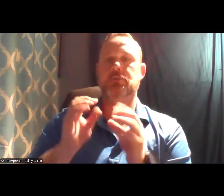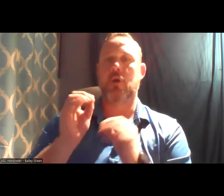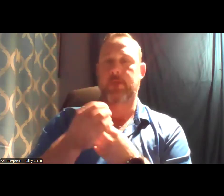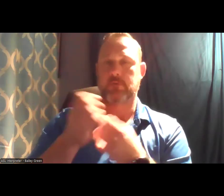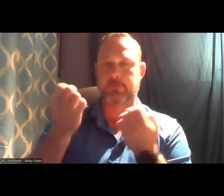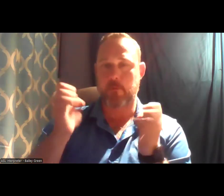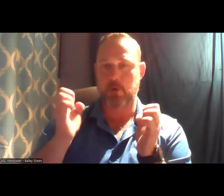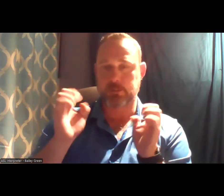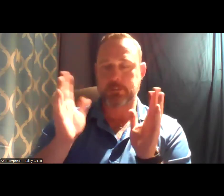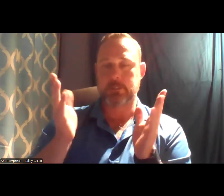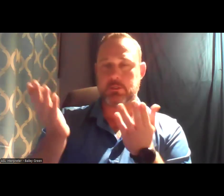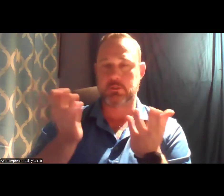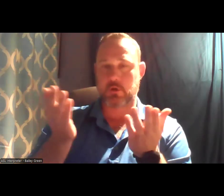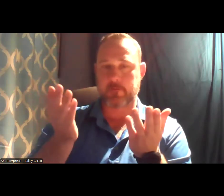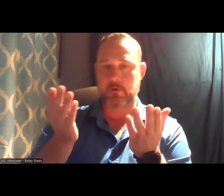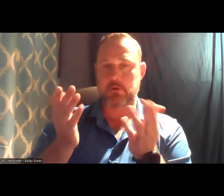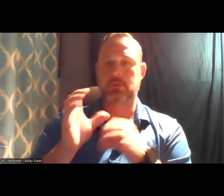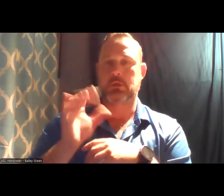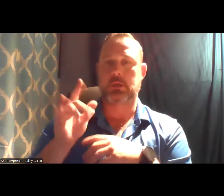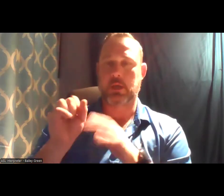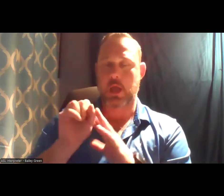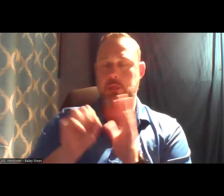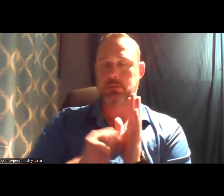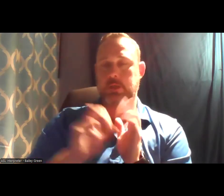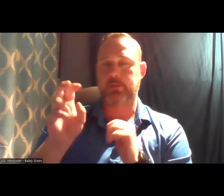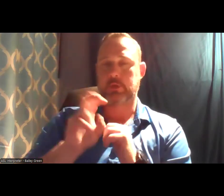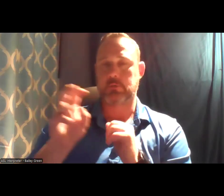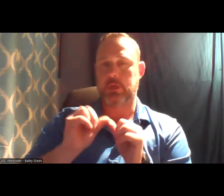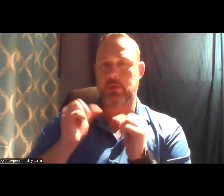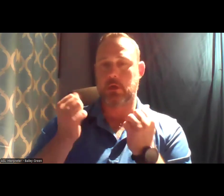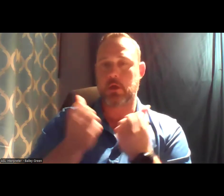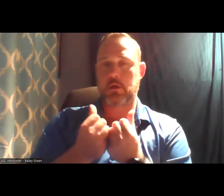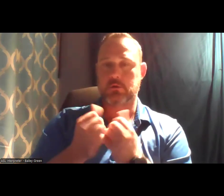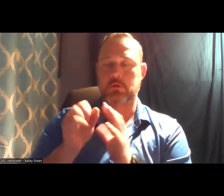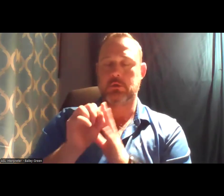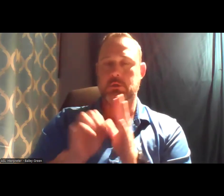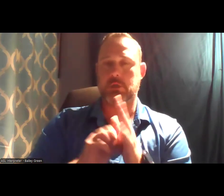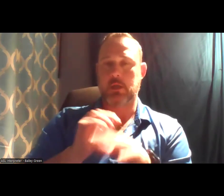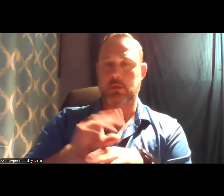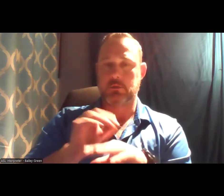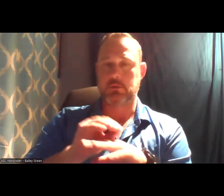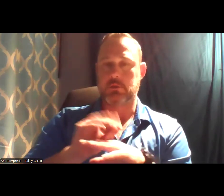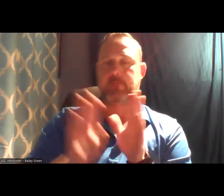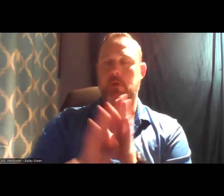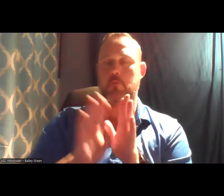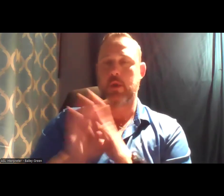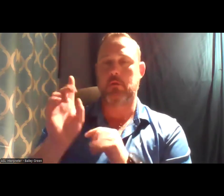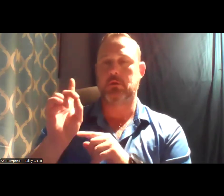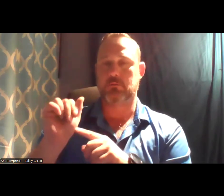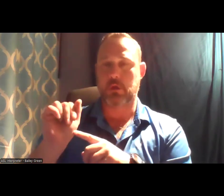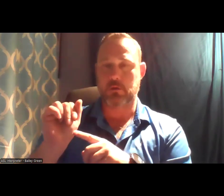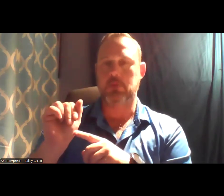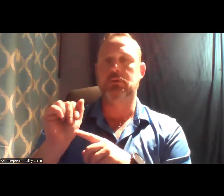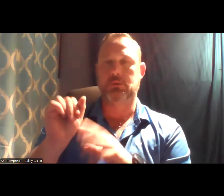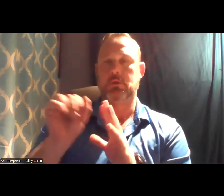Emergency Services, California State Transportation Agency, the State Council on Developmental Disabilities,